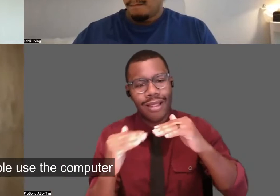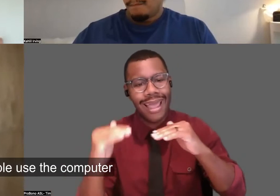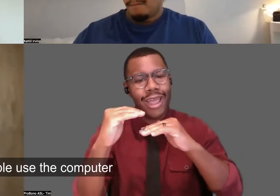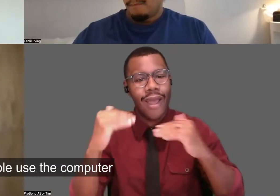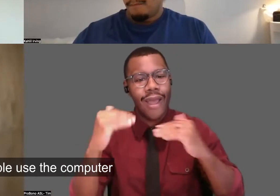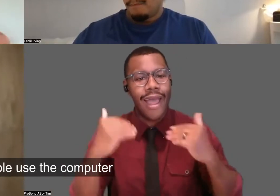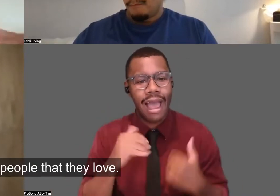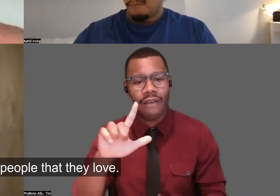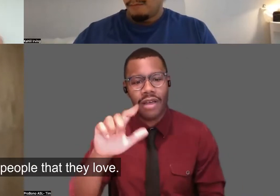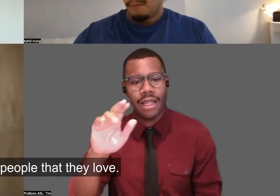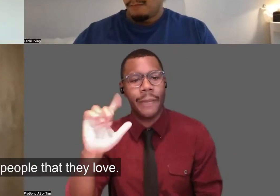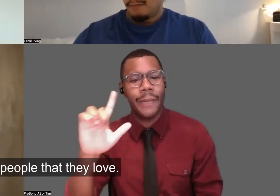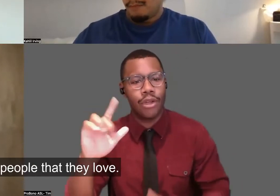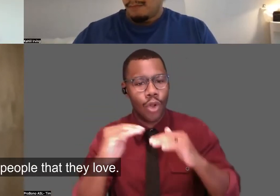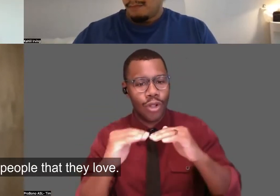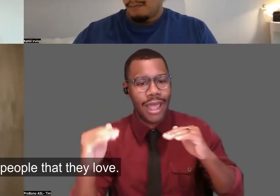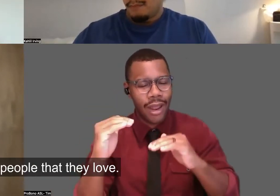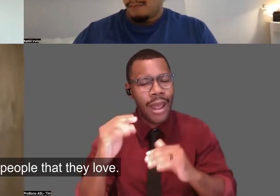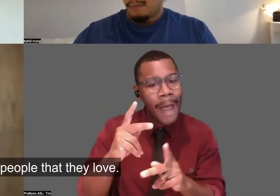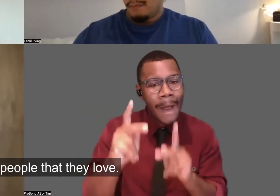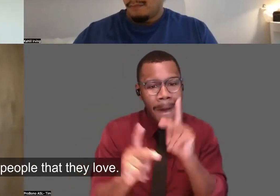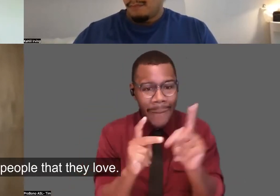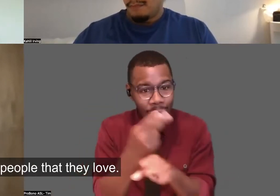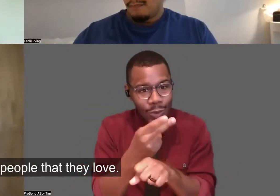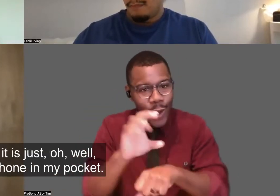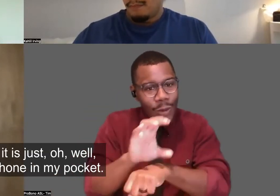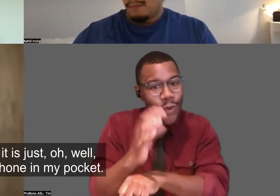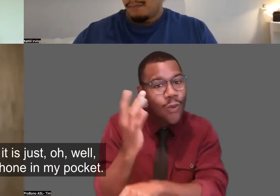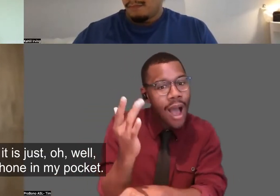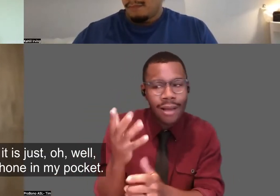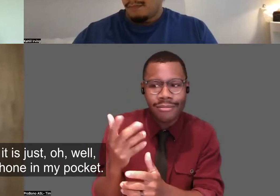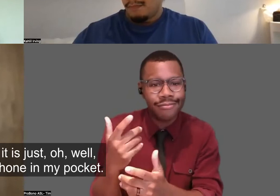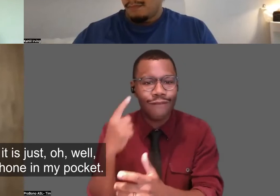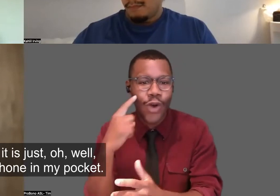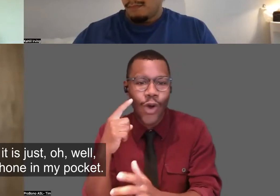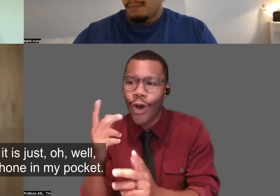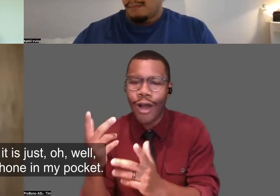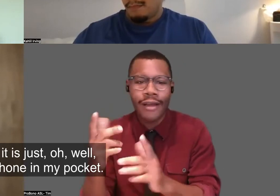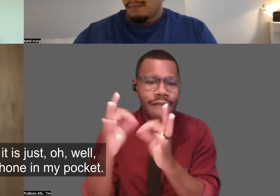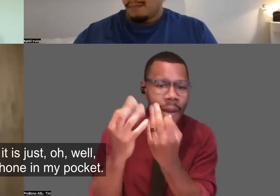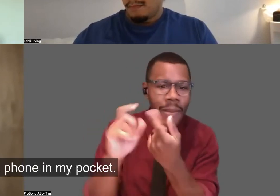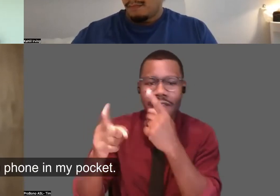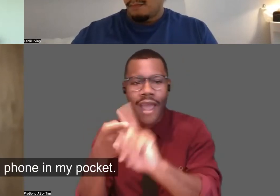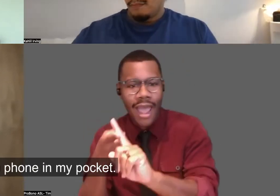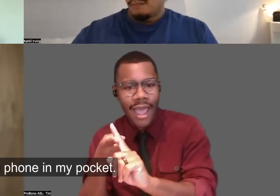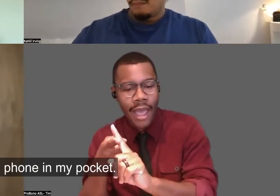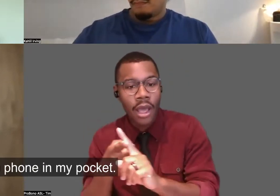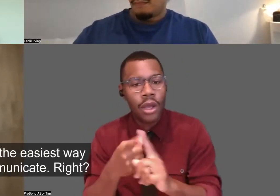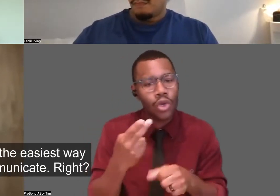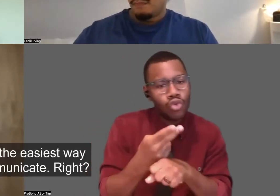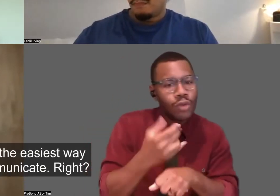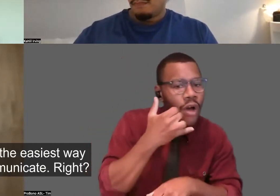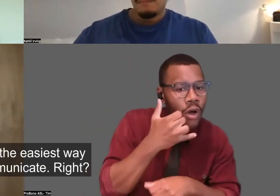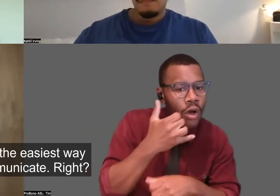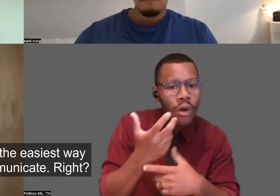the computer to talk to the people that they love. Mhm. Some of it is just, oh, well, I have a phone in my pocket. They have a phone in my pocket. That's